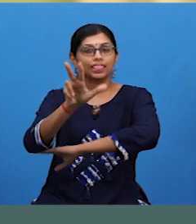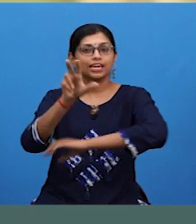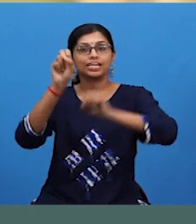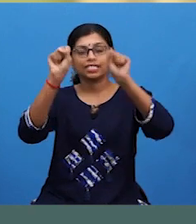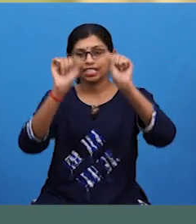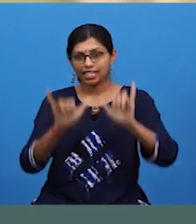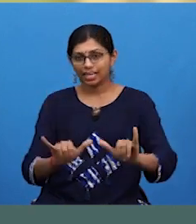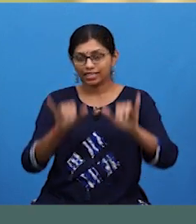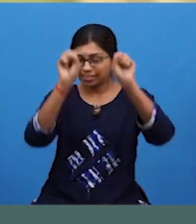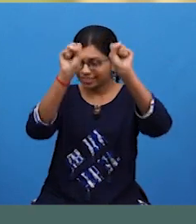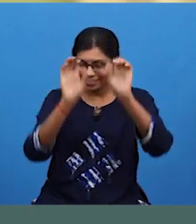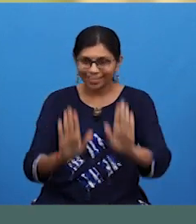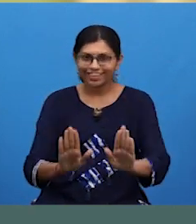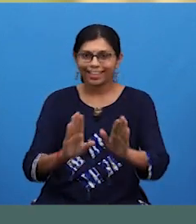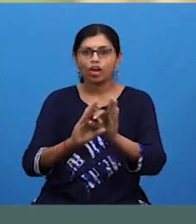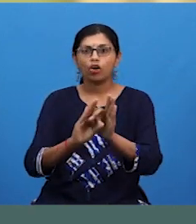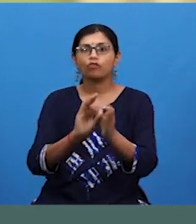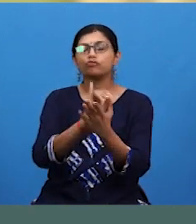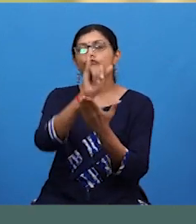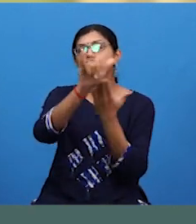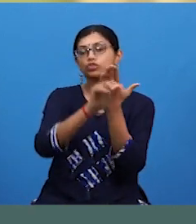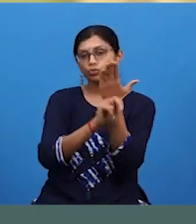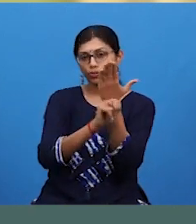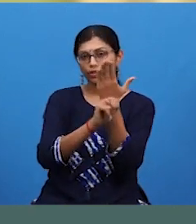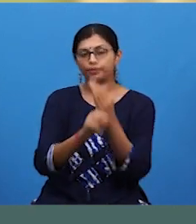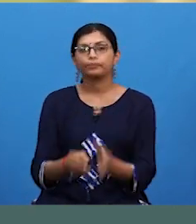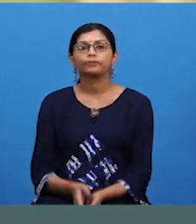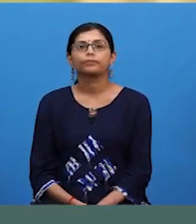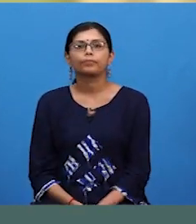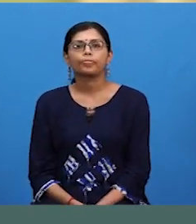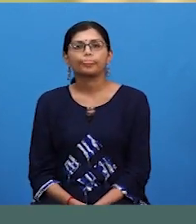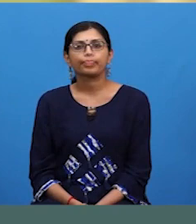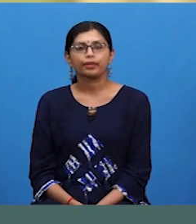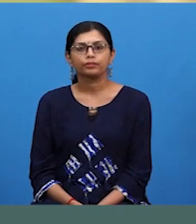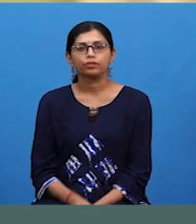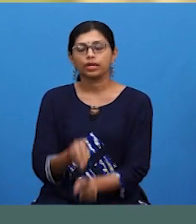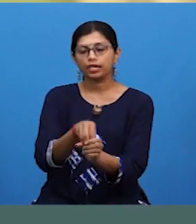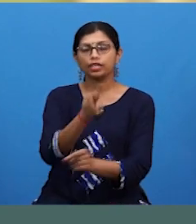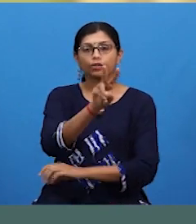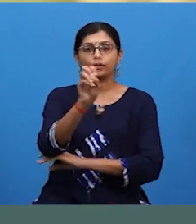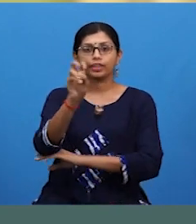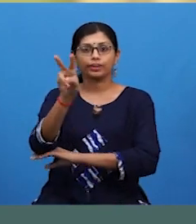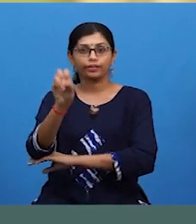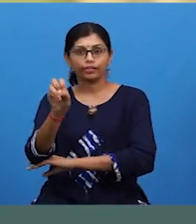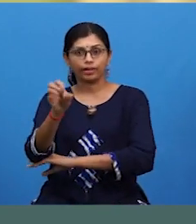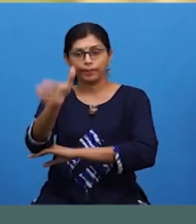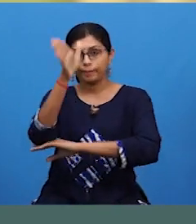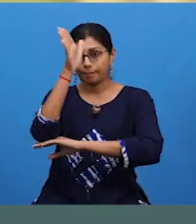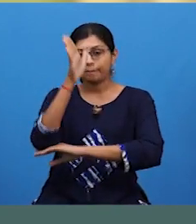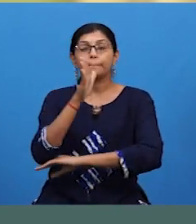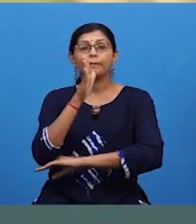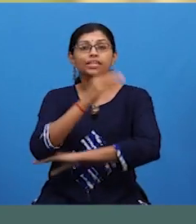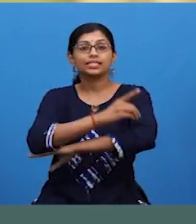celebrated on the third Sunday in June, which is why in 2020, Mother's Day